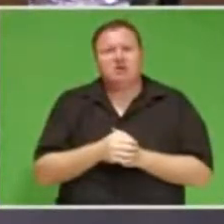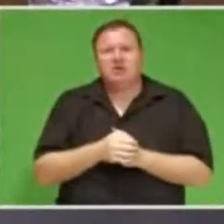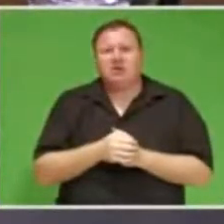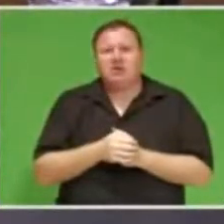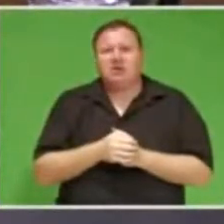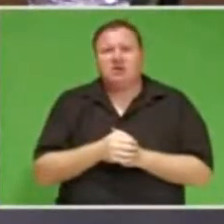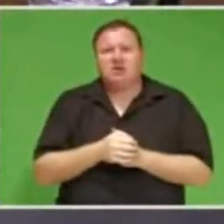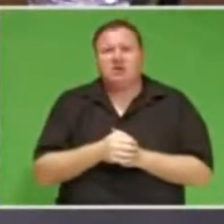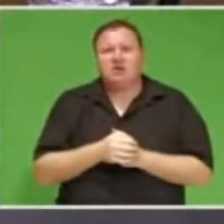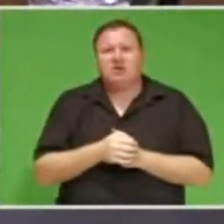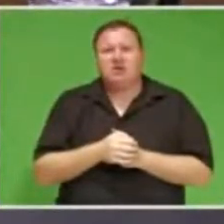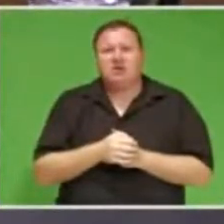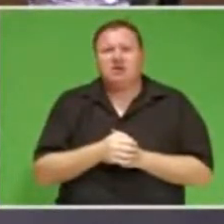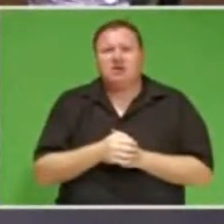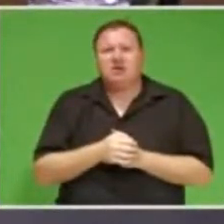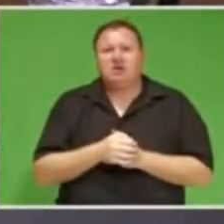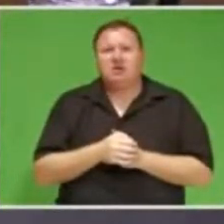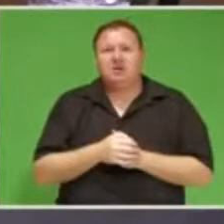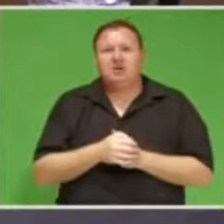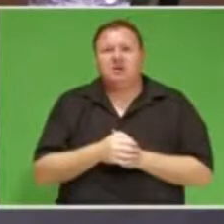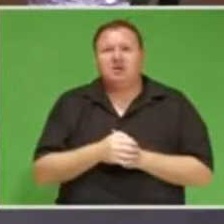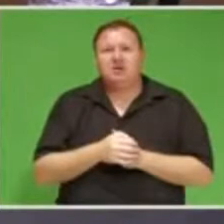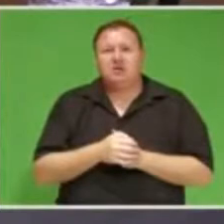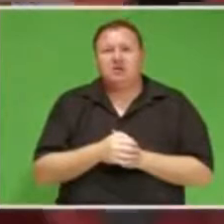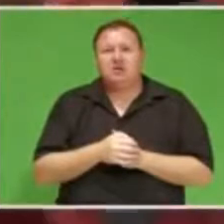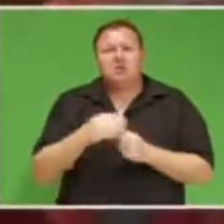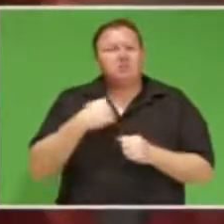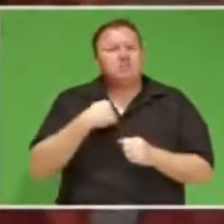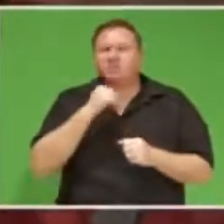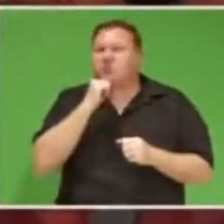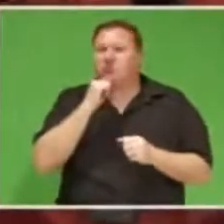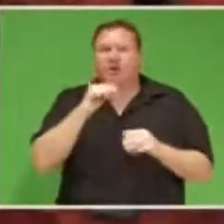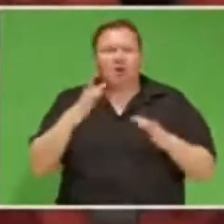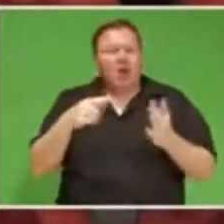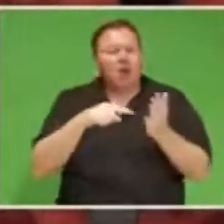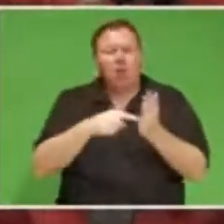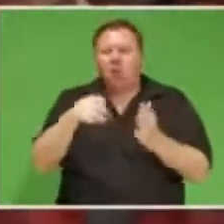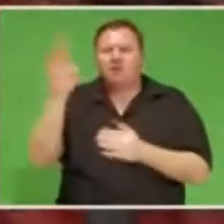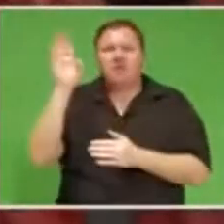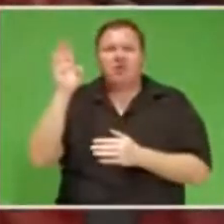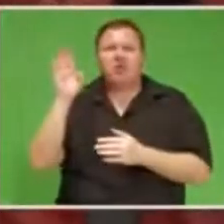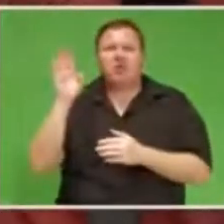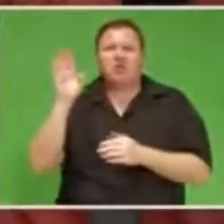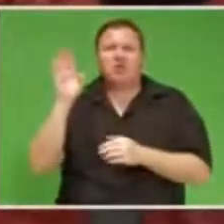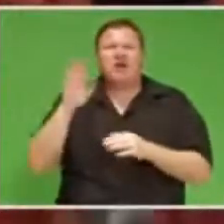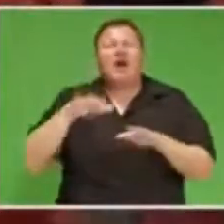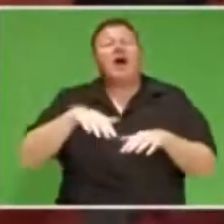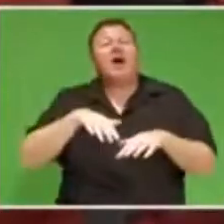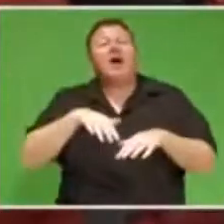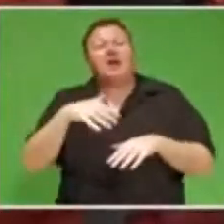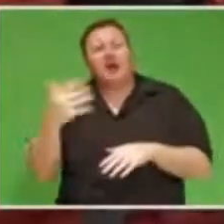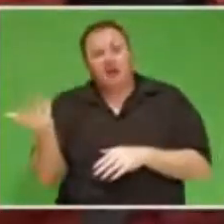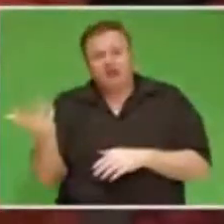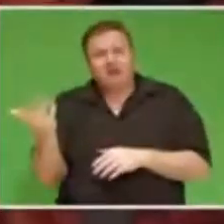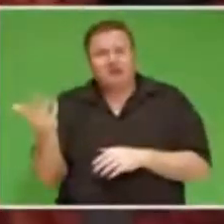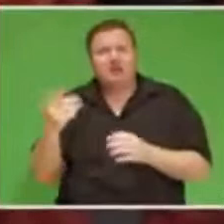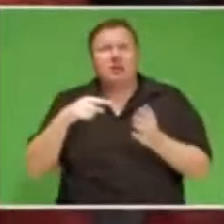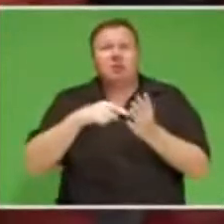more points of order unless the point of order,